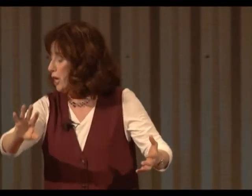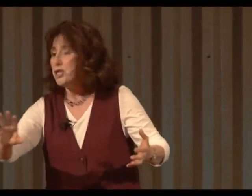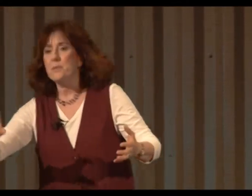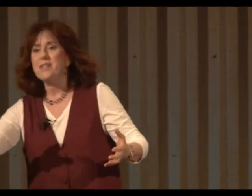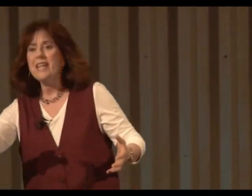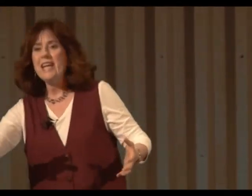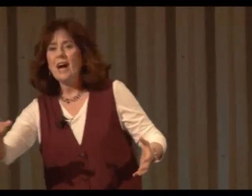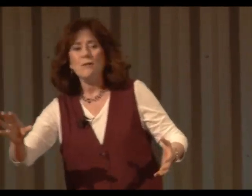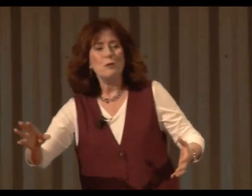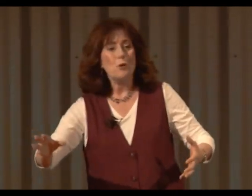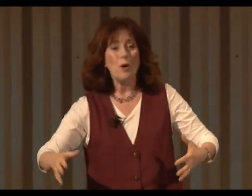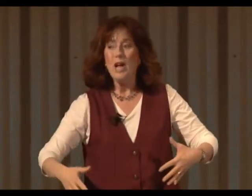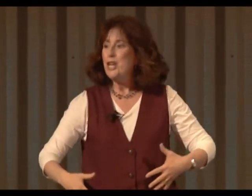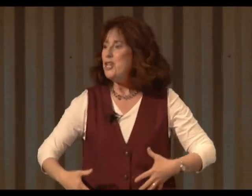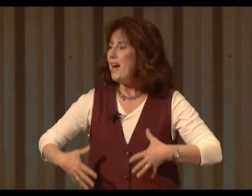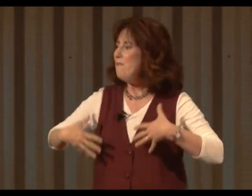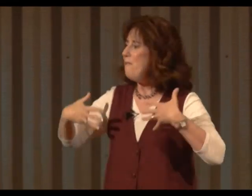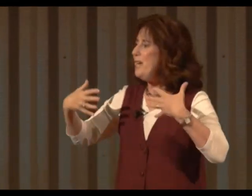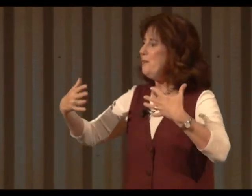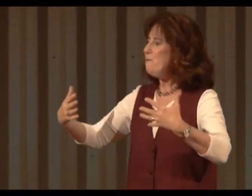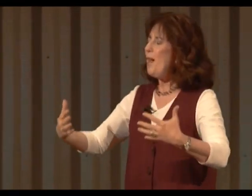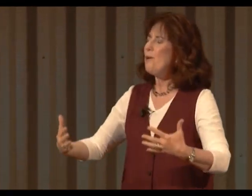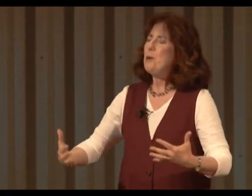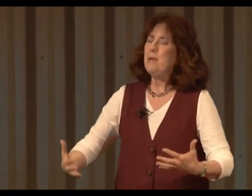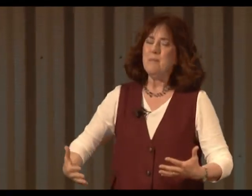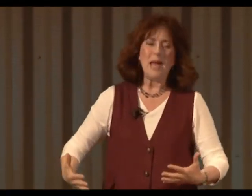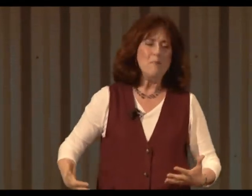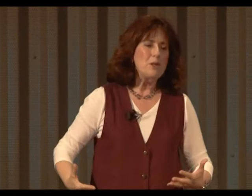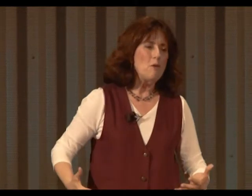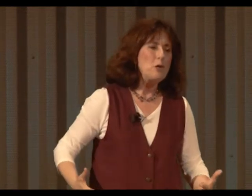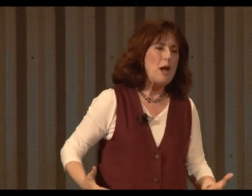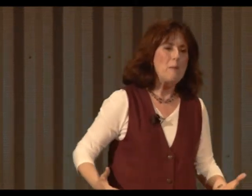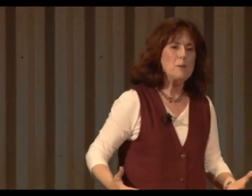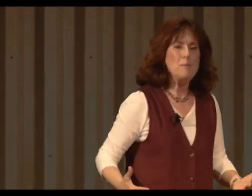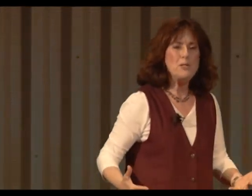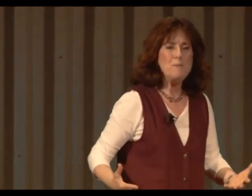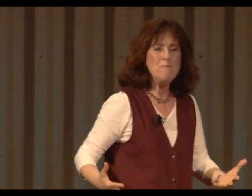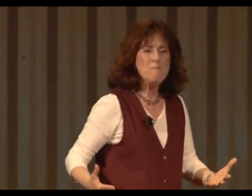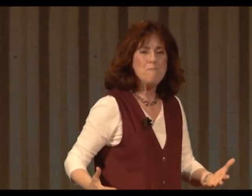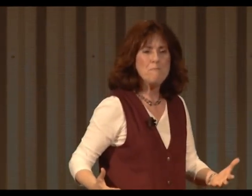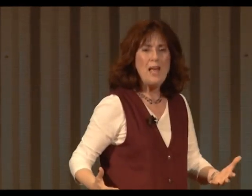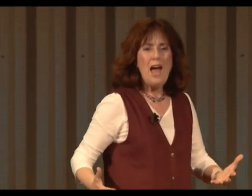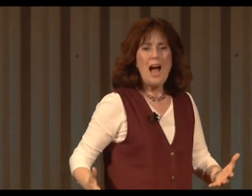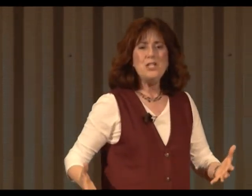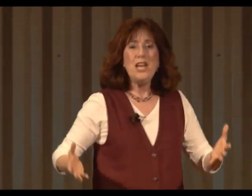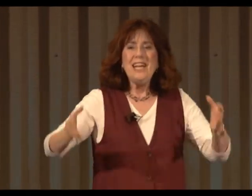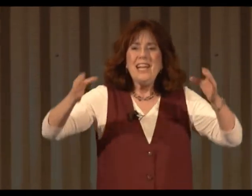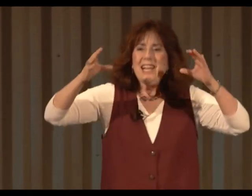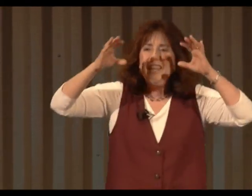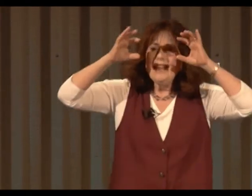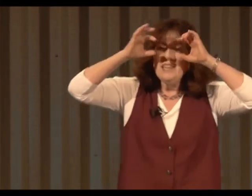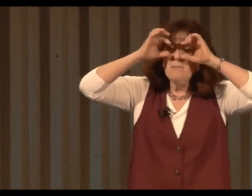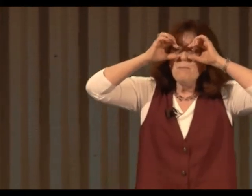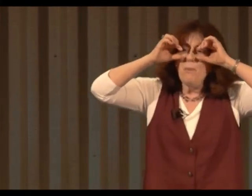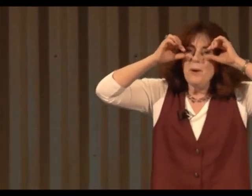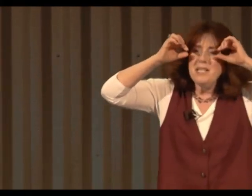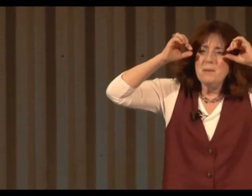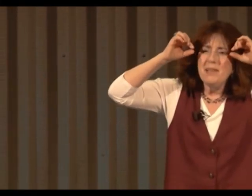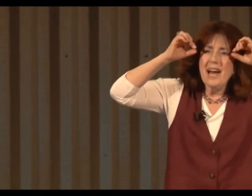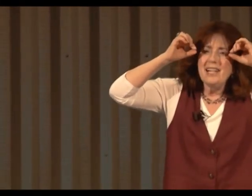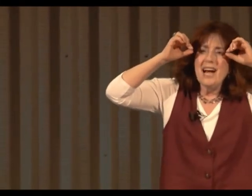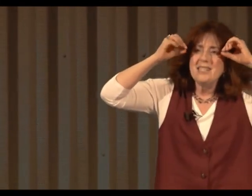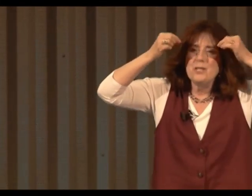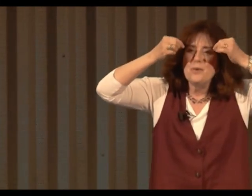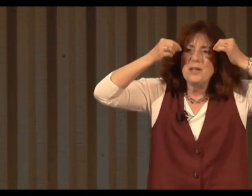apartment. She was leaning out of her door. She had a faded flowered bib apron over her ample bosom. And she had